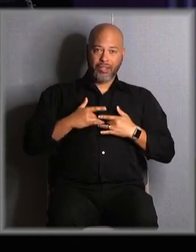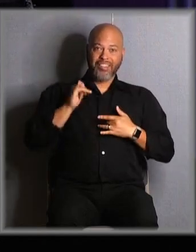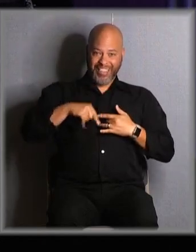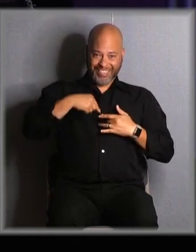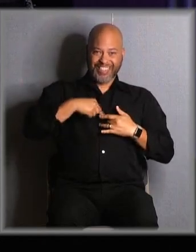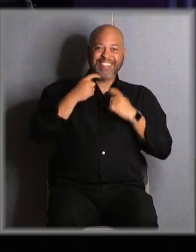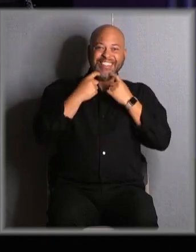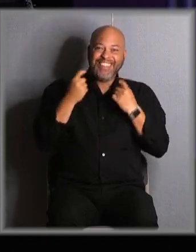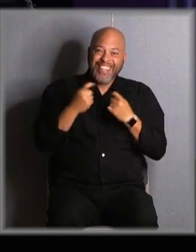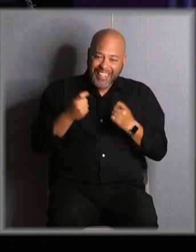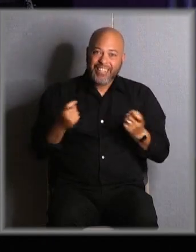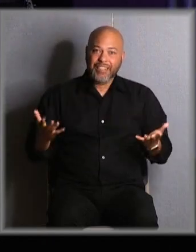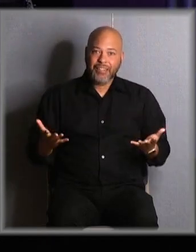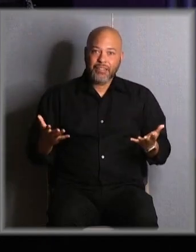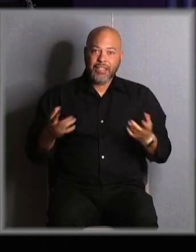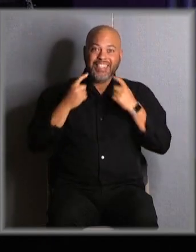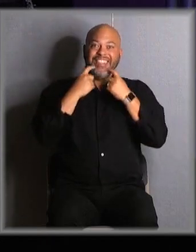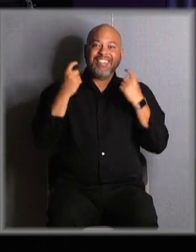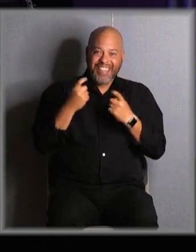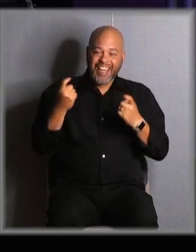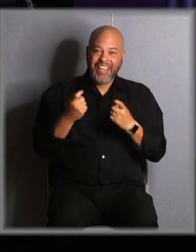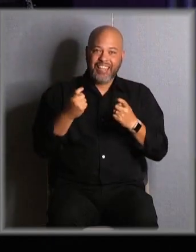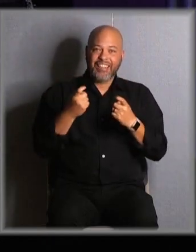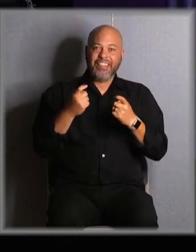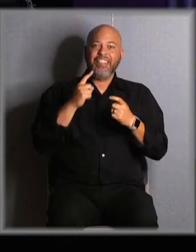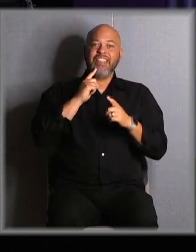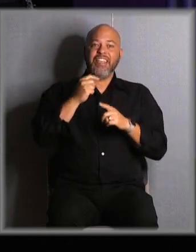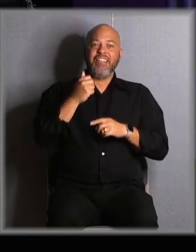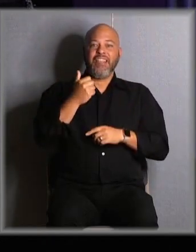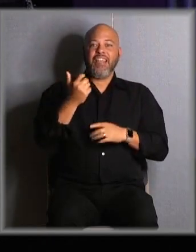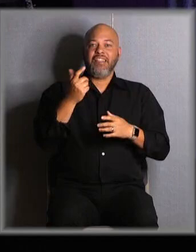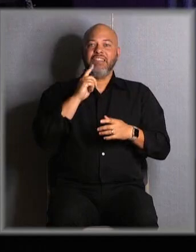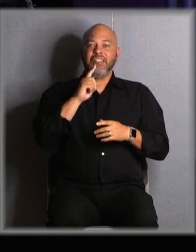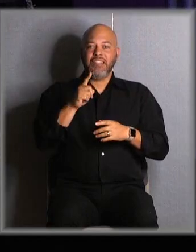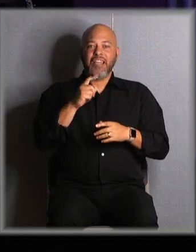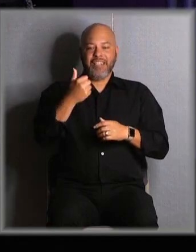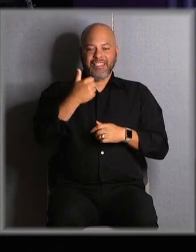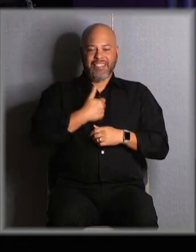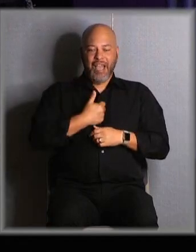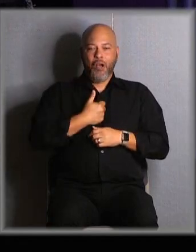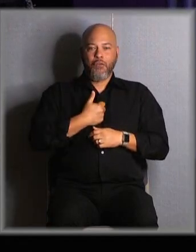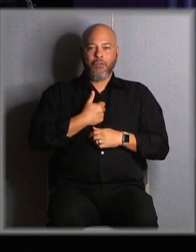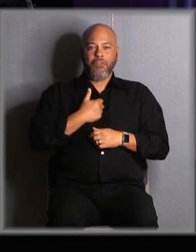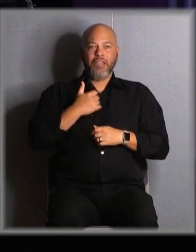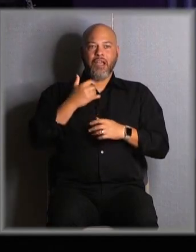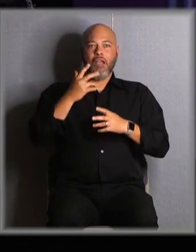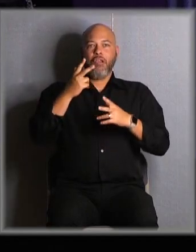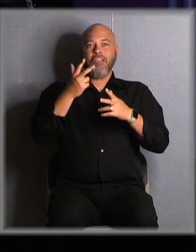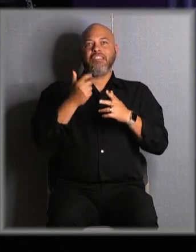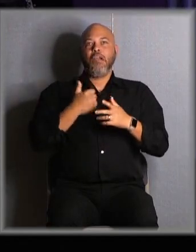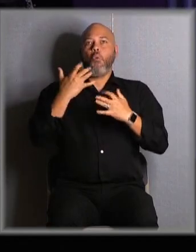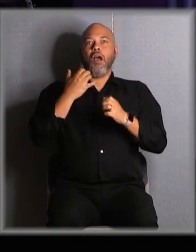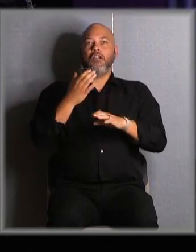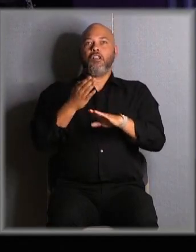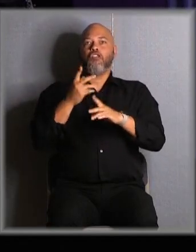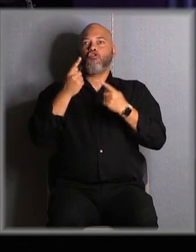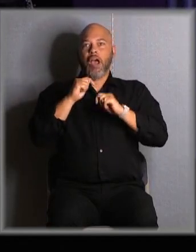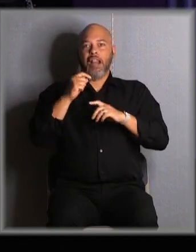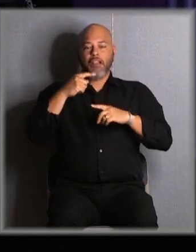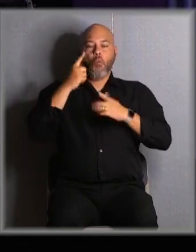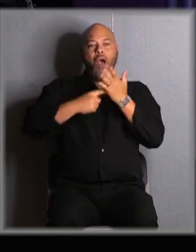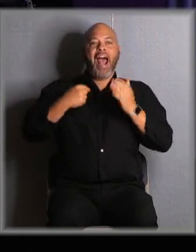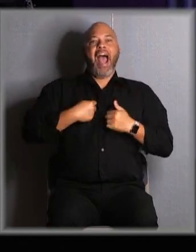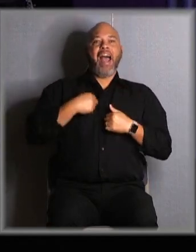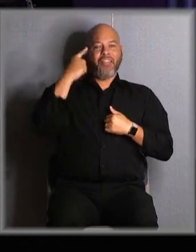sin. Sin is a self-interest nature. It's what I like, what I